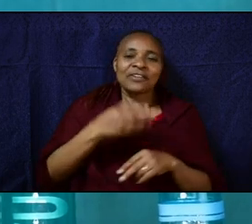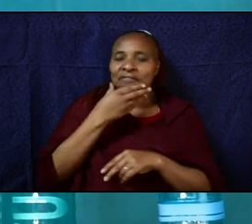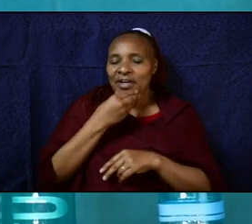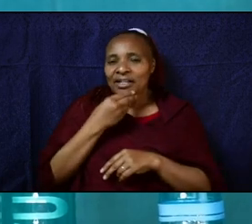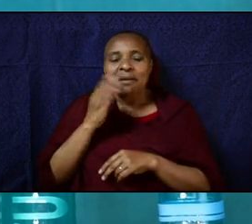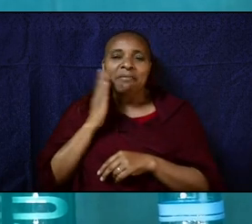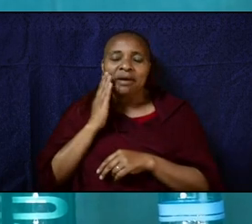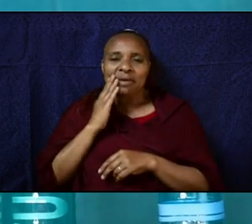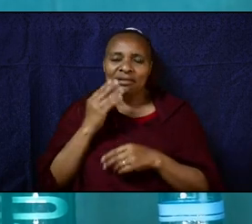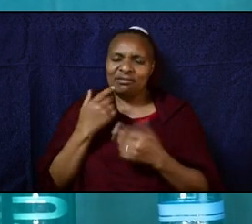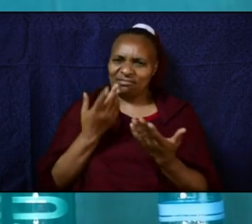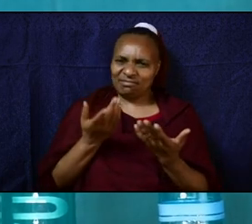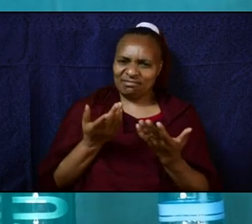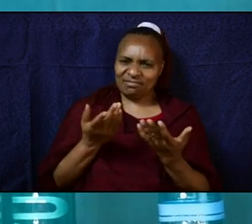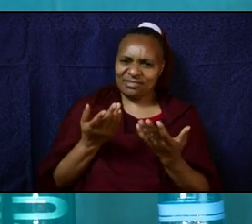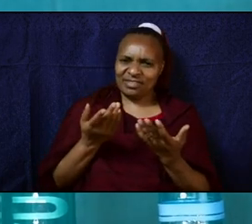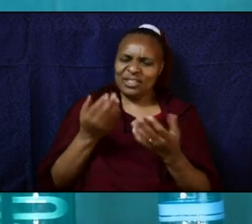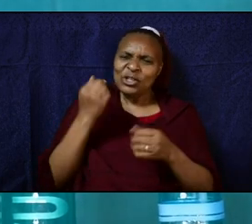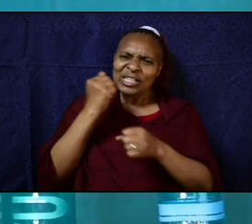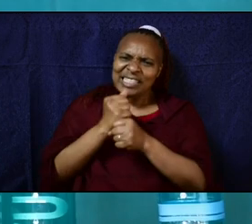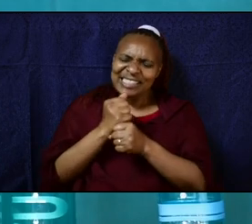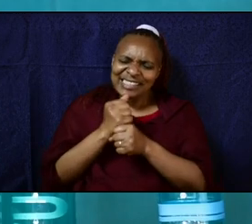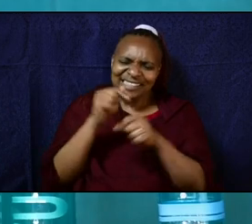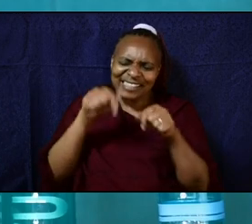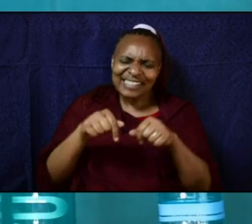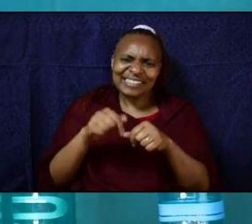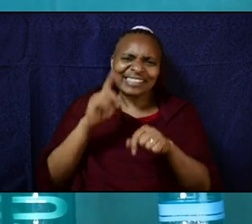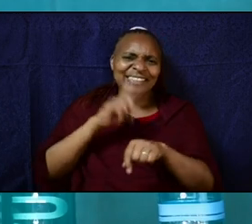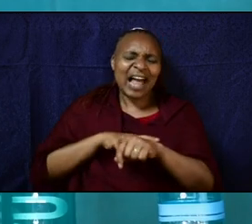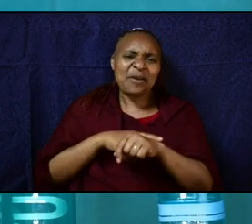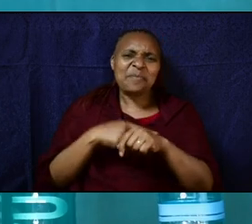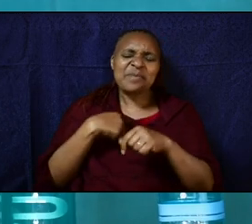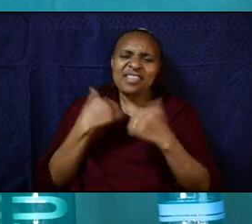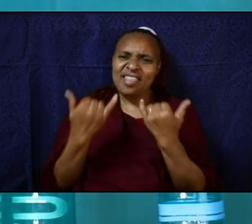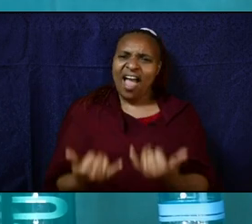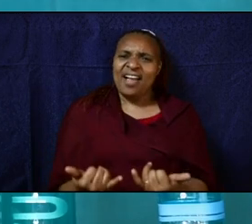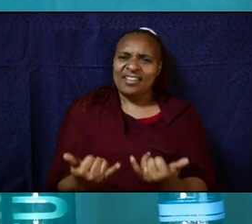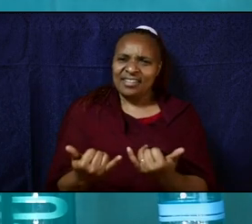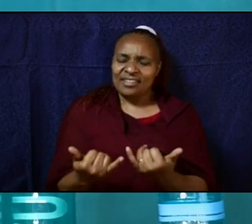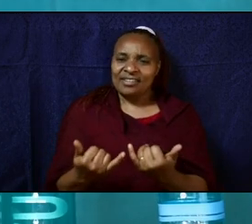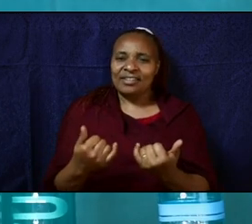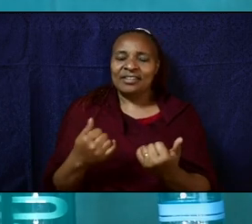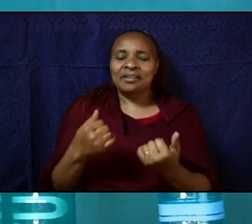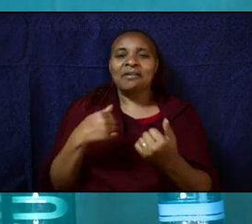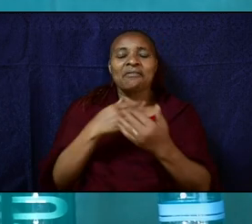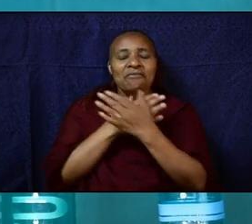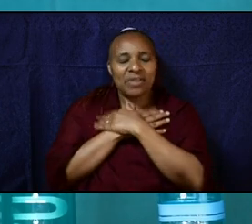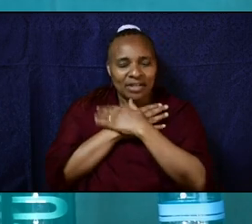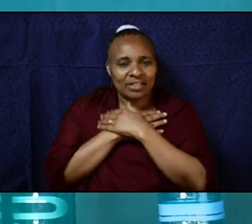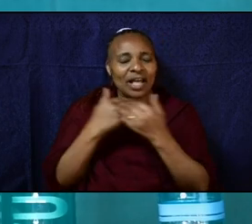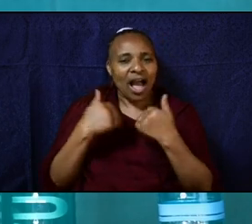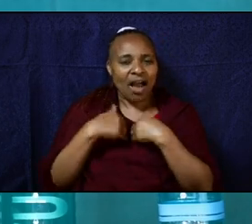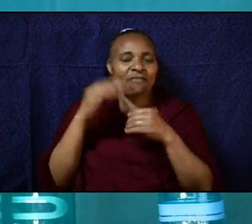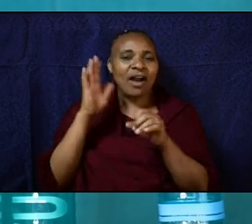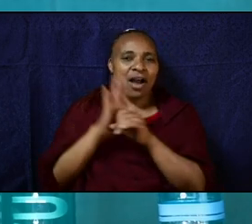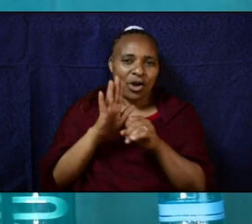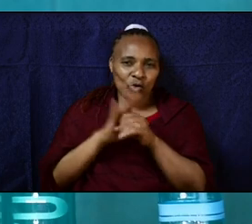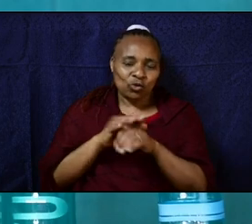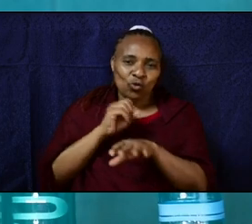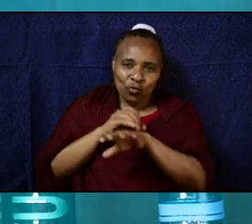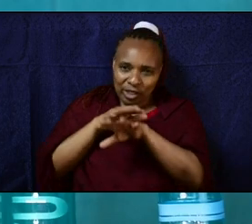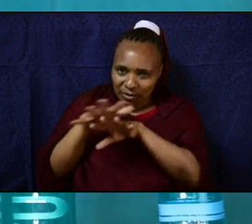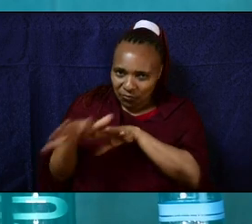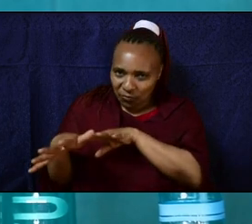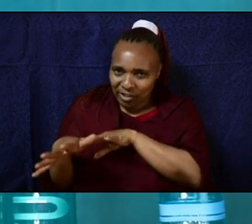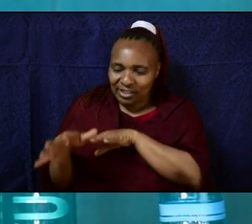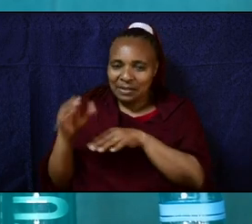and you're like, why didn't we do this when I was younger, you know? Parents have a lot of insight, and you need to take advantage